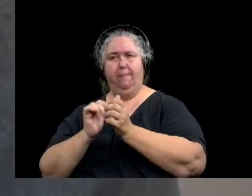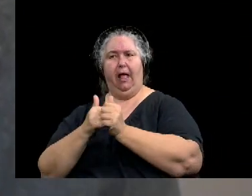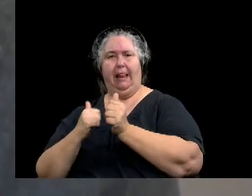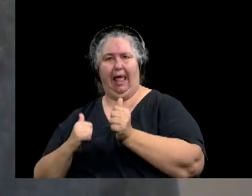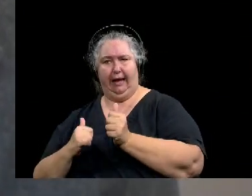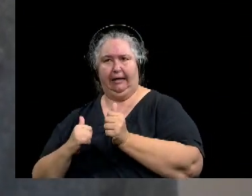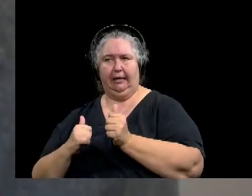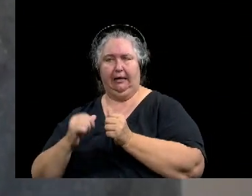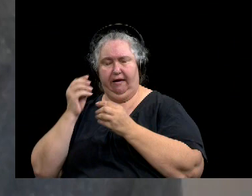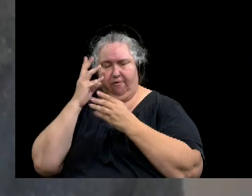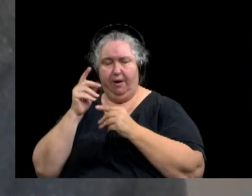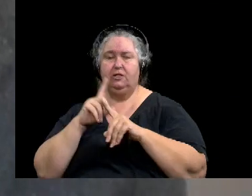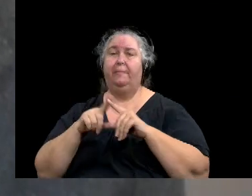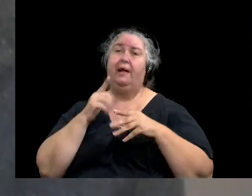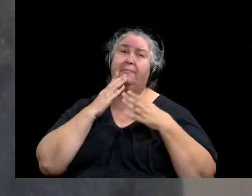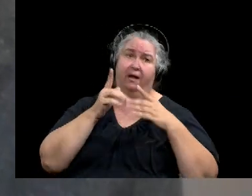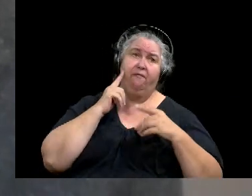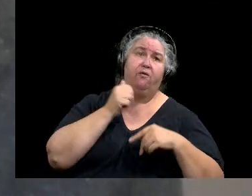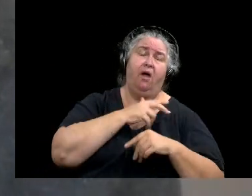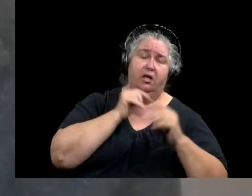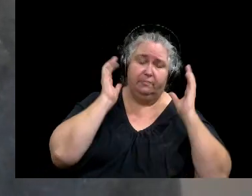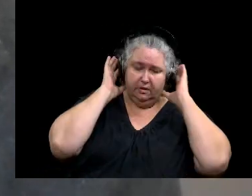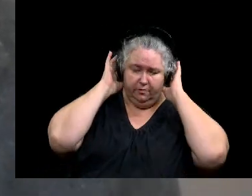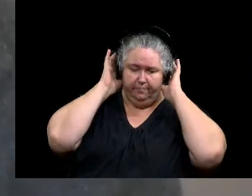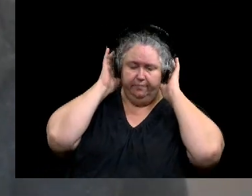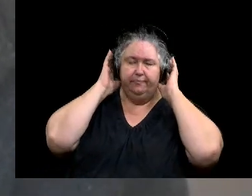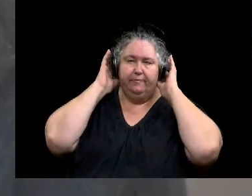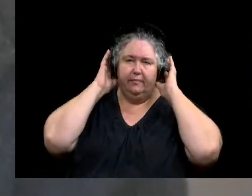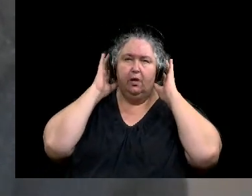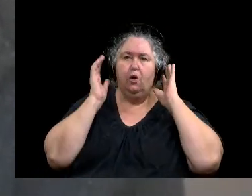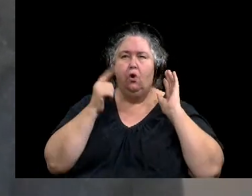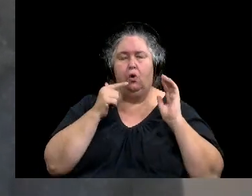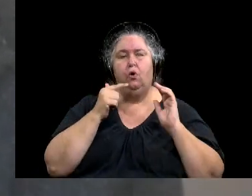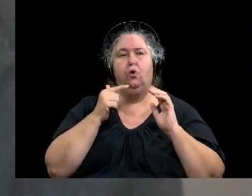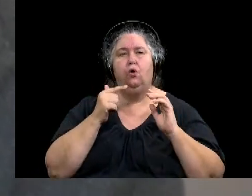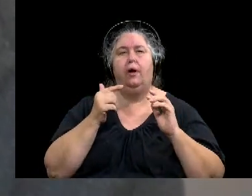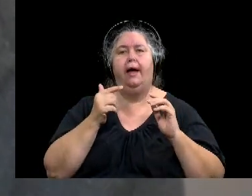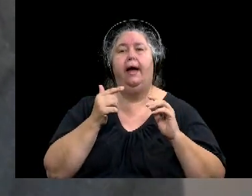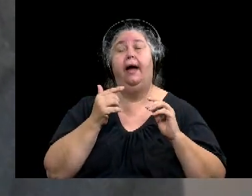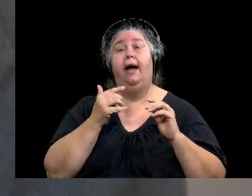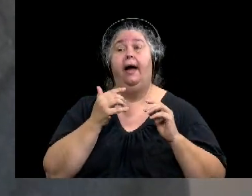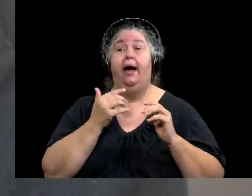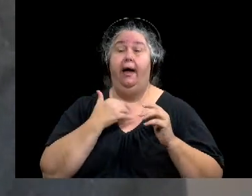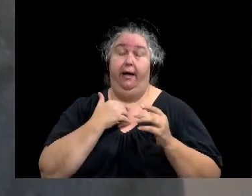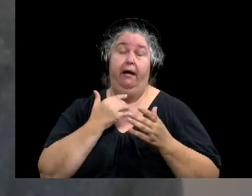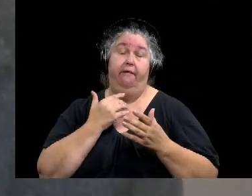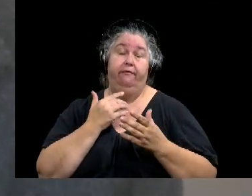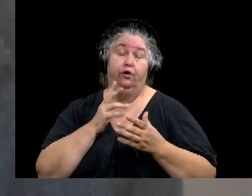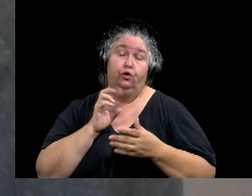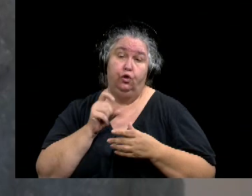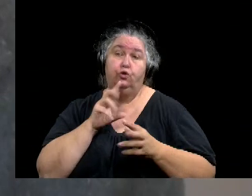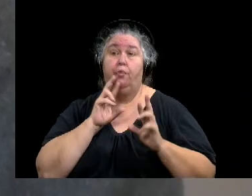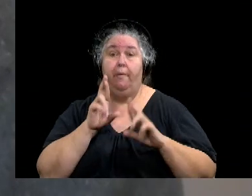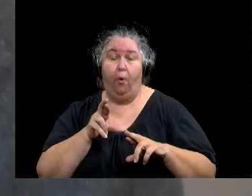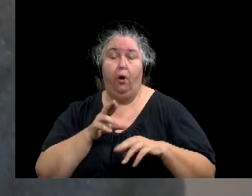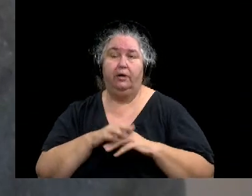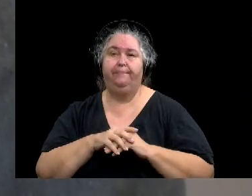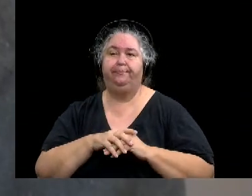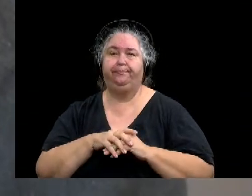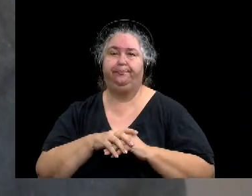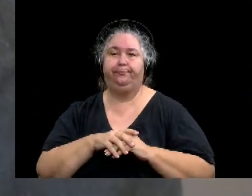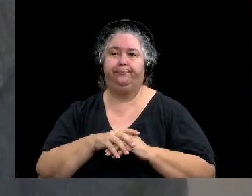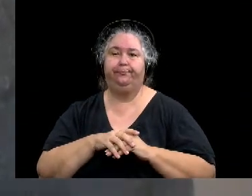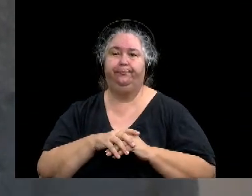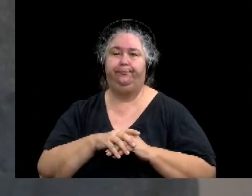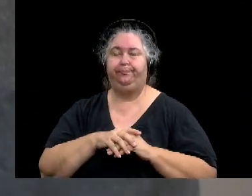thankful for our hospitals who have good news to report in terms of capacity, that is not